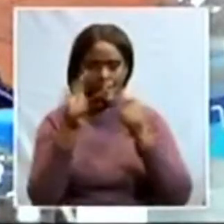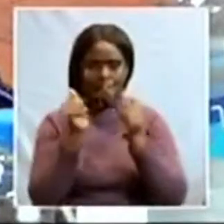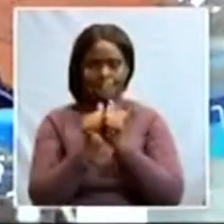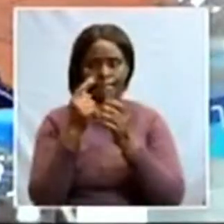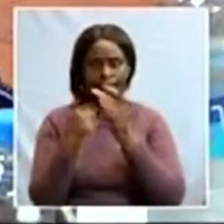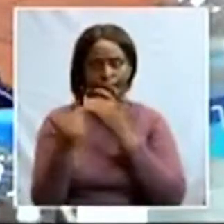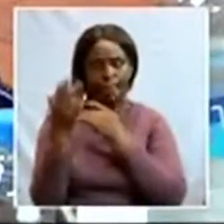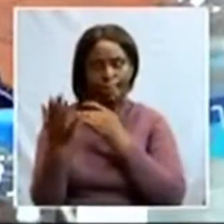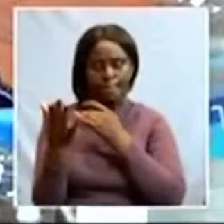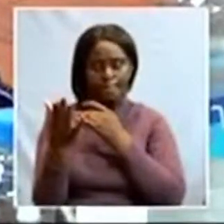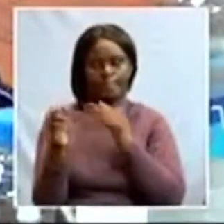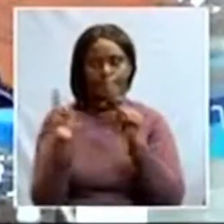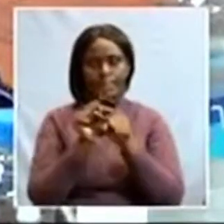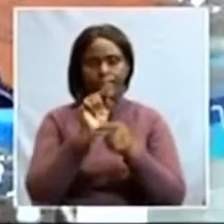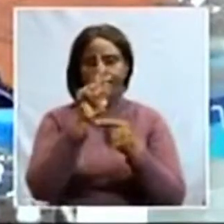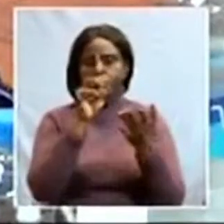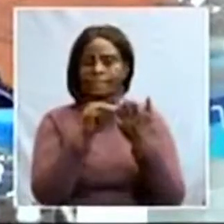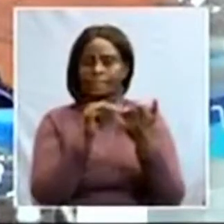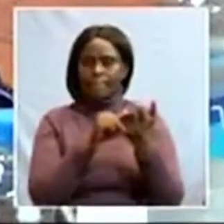there